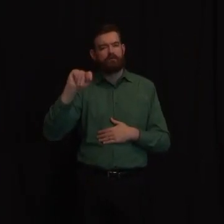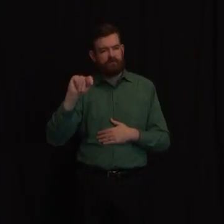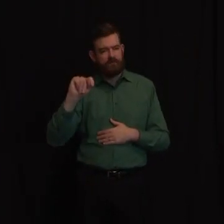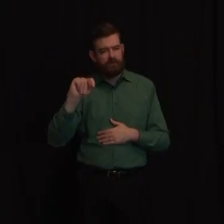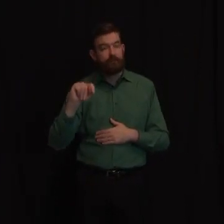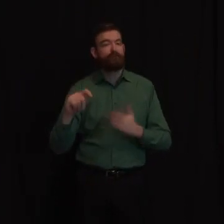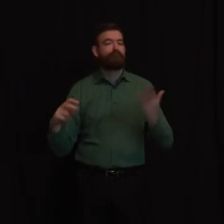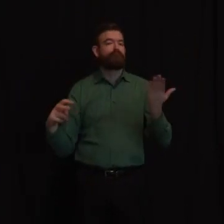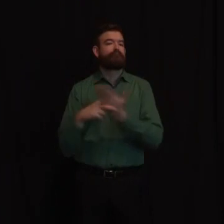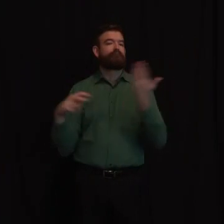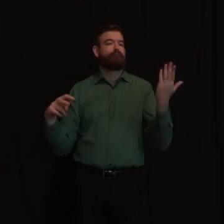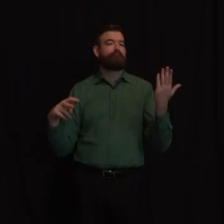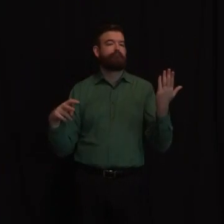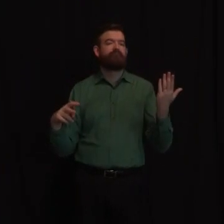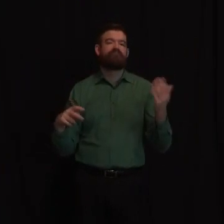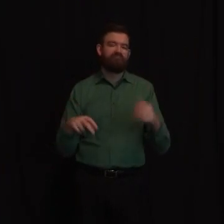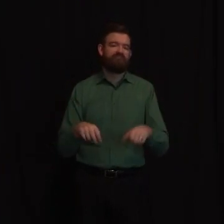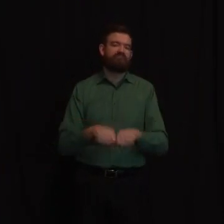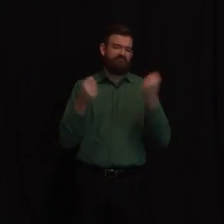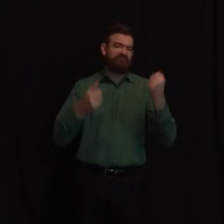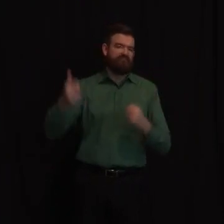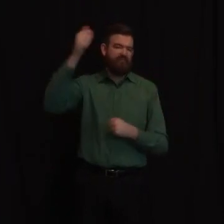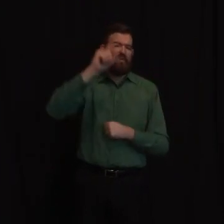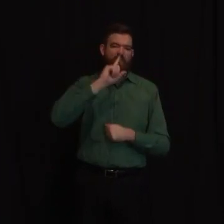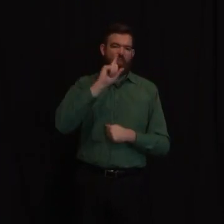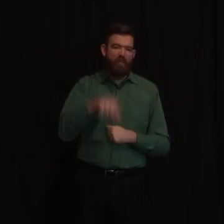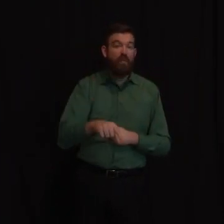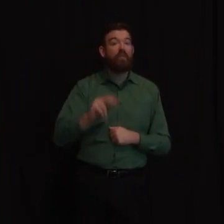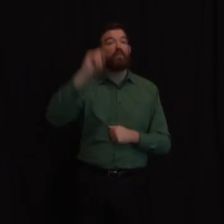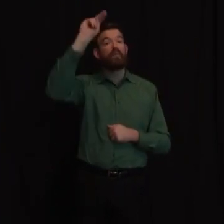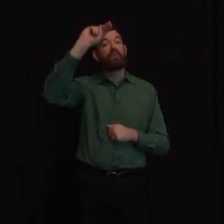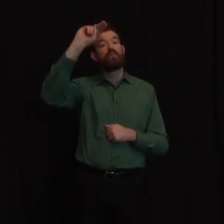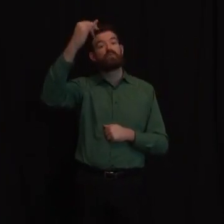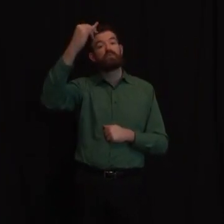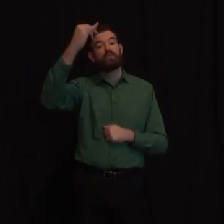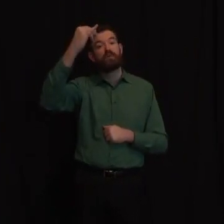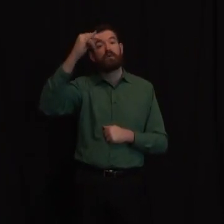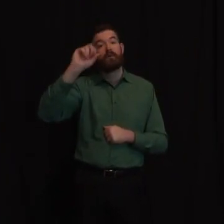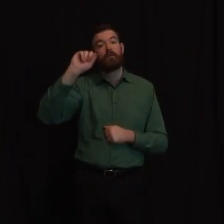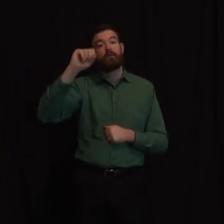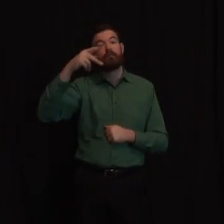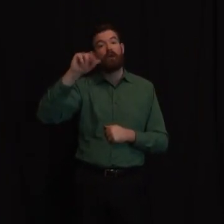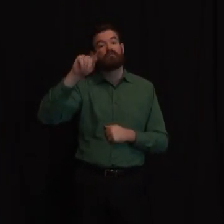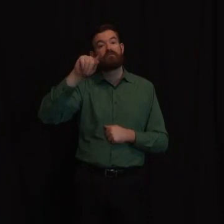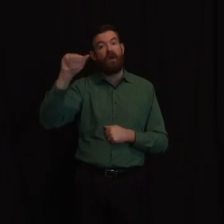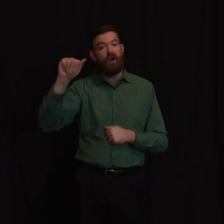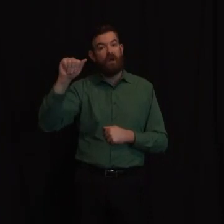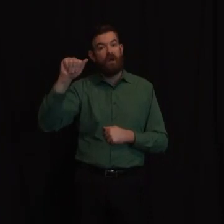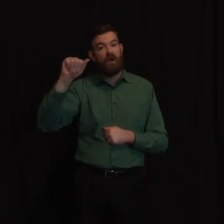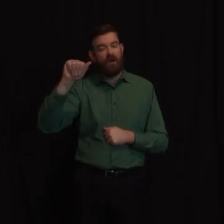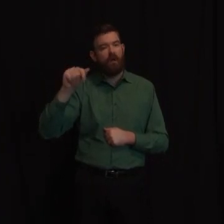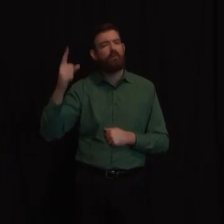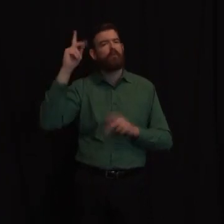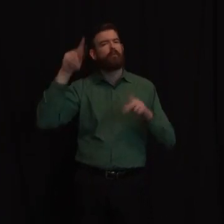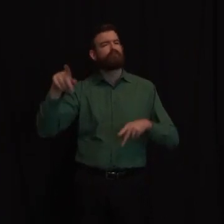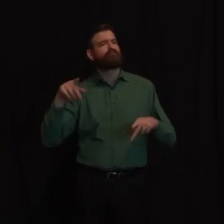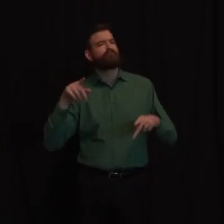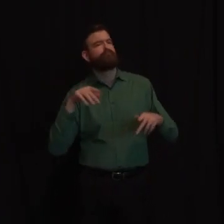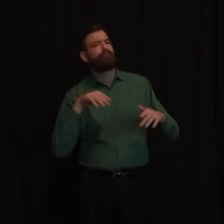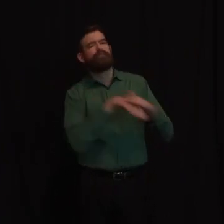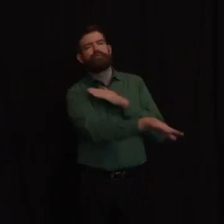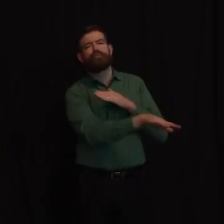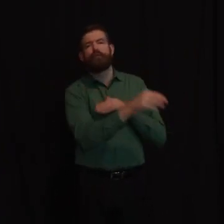EO violation. In Sparta, a few days ago, a subject had been in a convenience store without a mask,